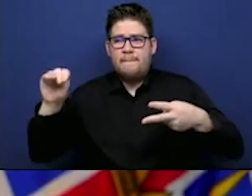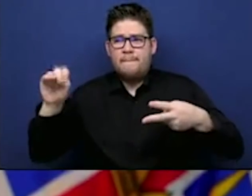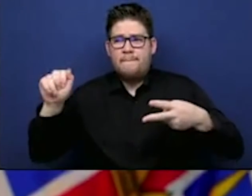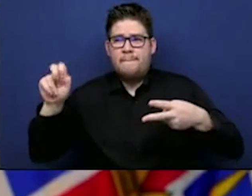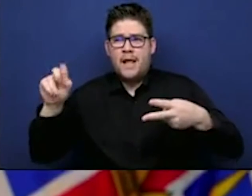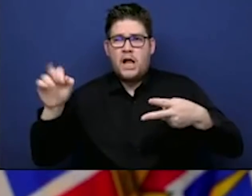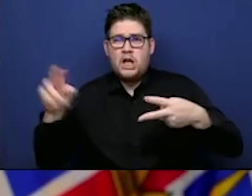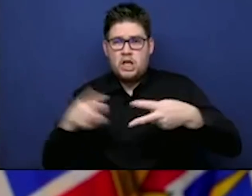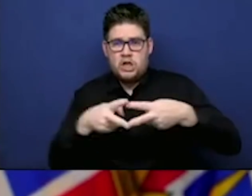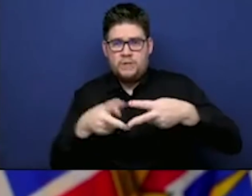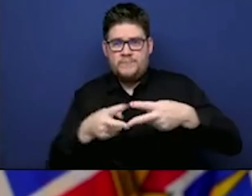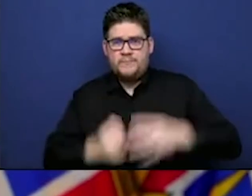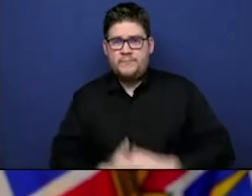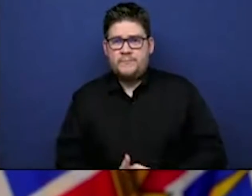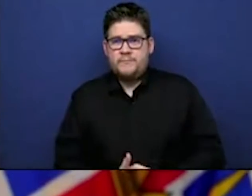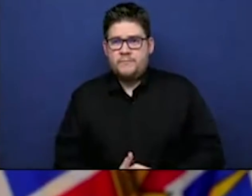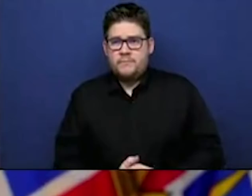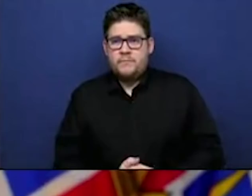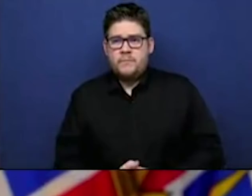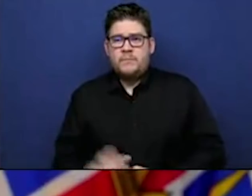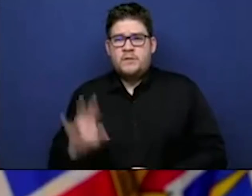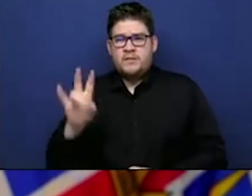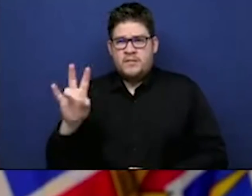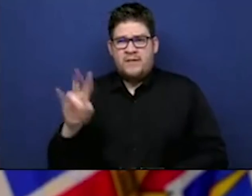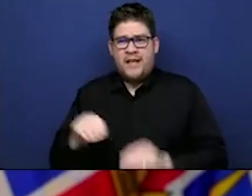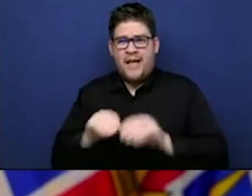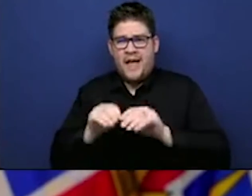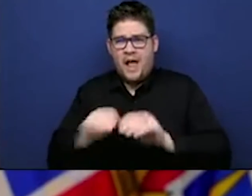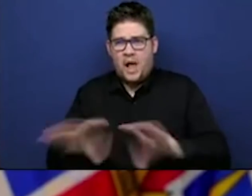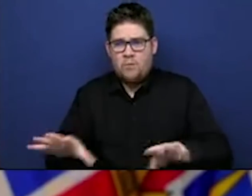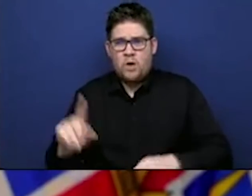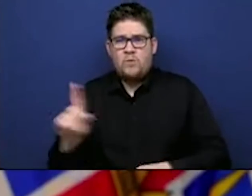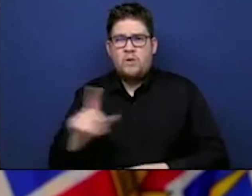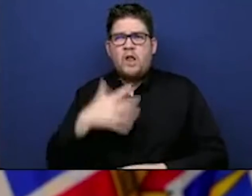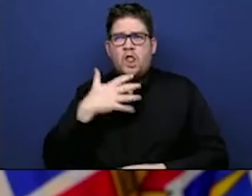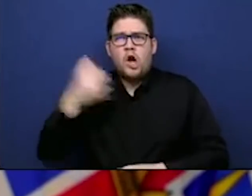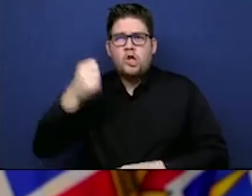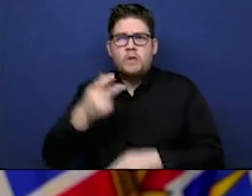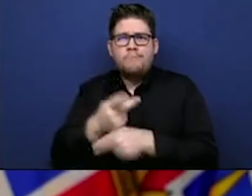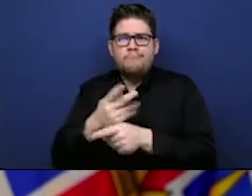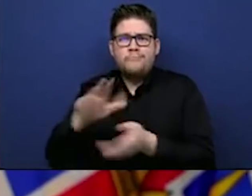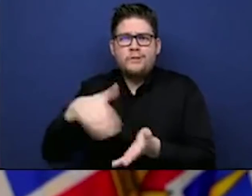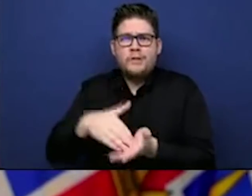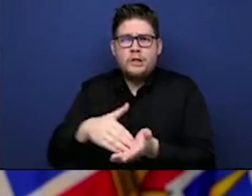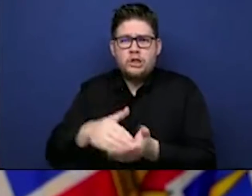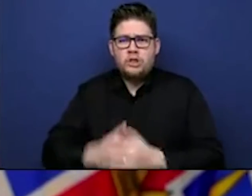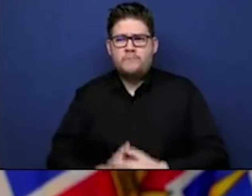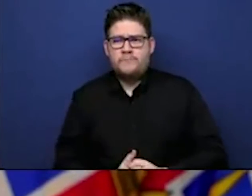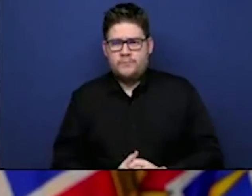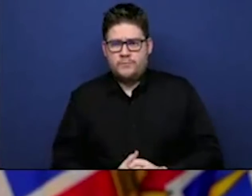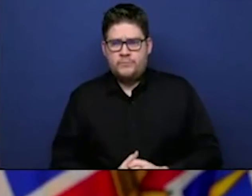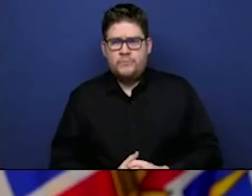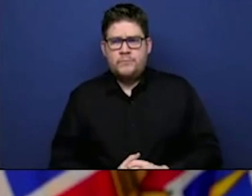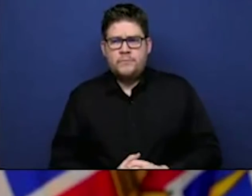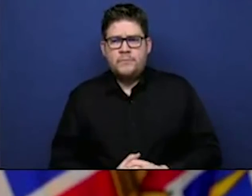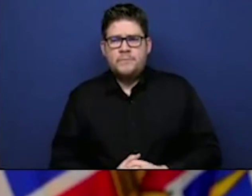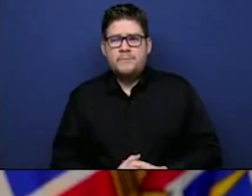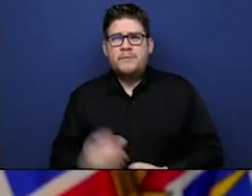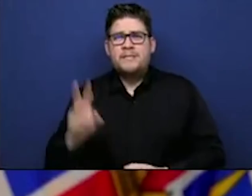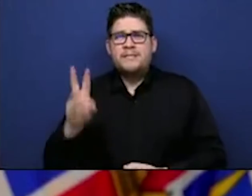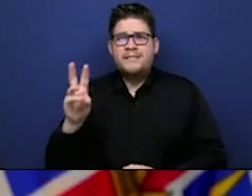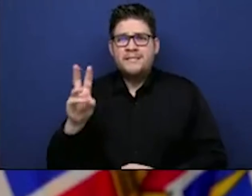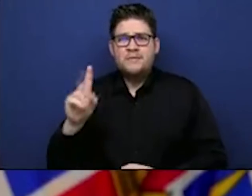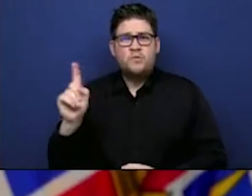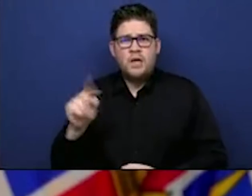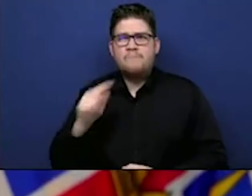acute care facilities. We do not, at the moment, have updates on the percentage of cases that are variants of